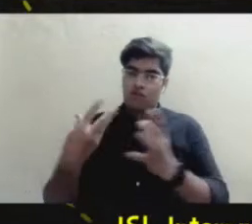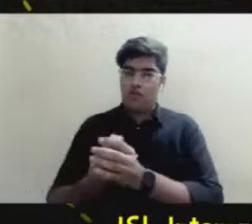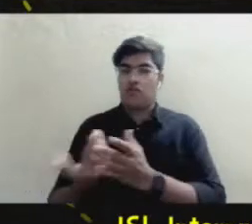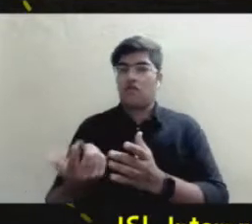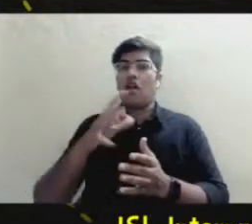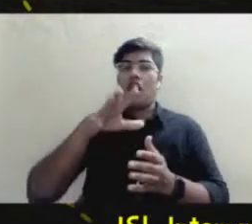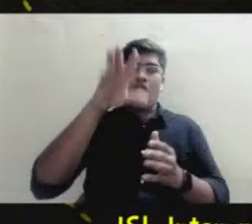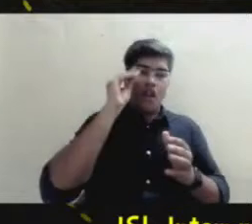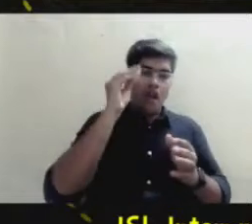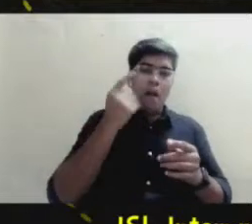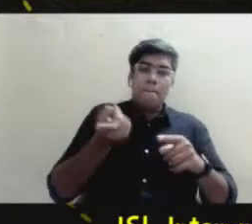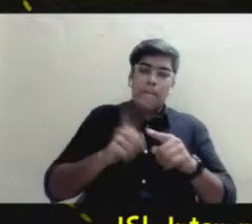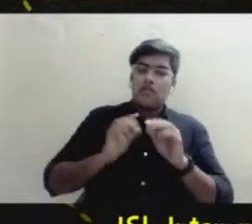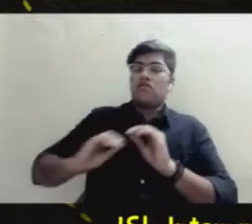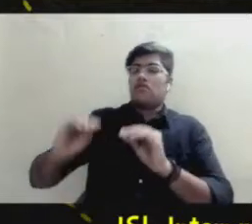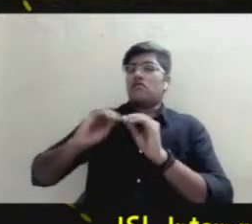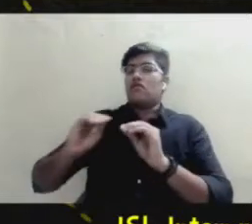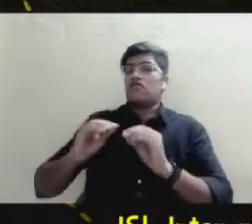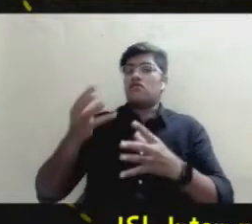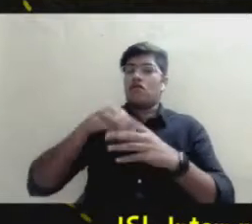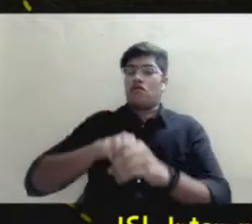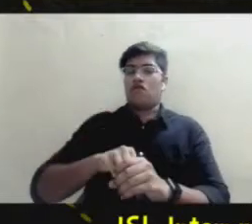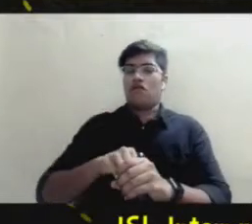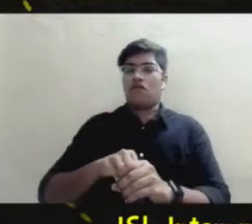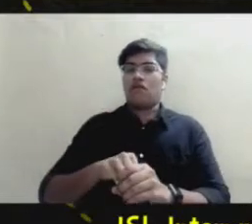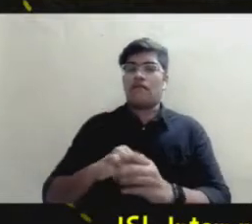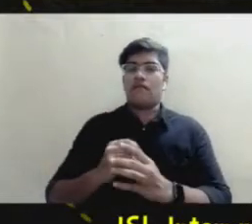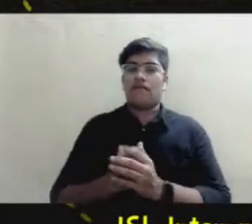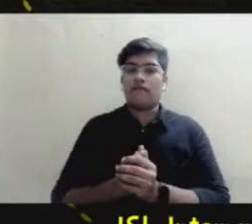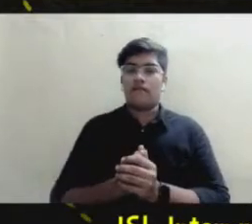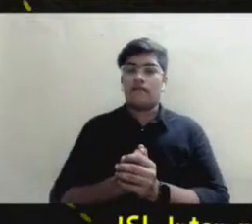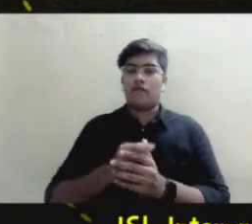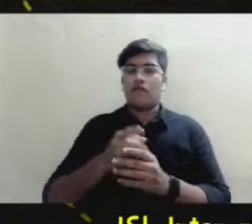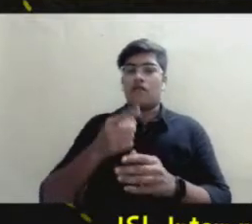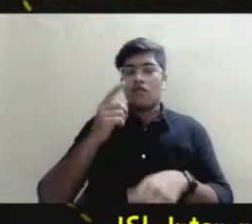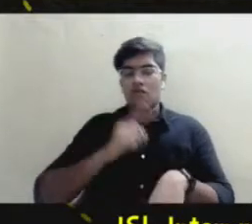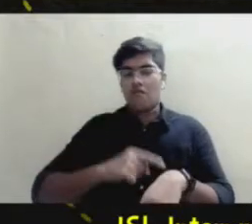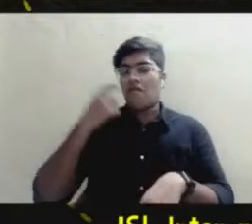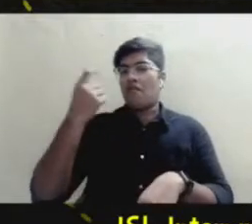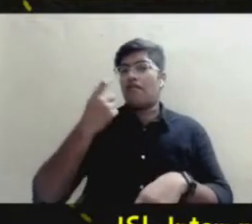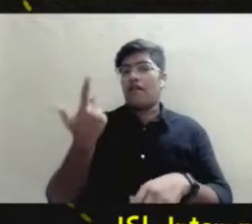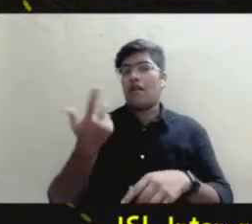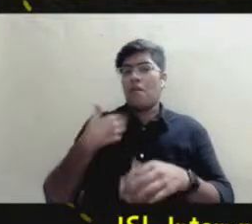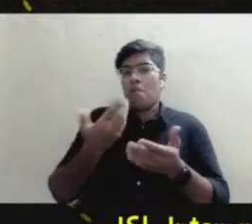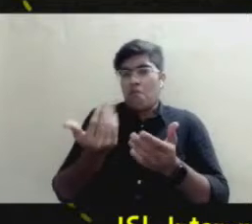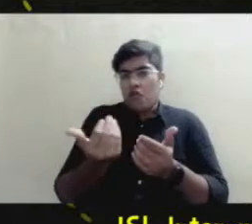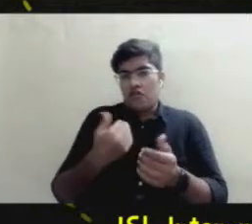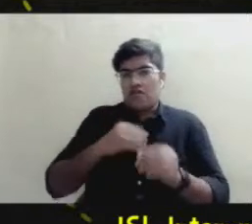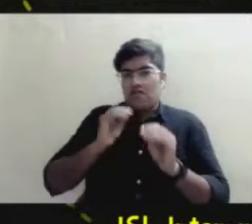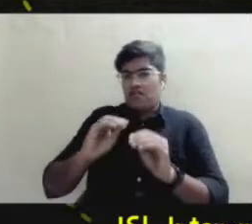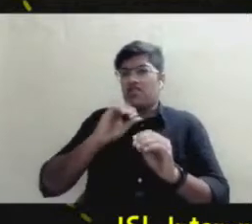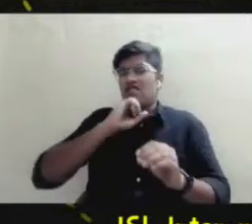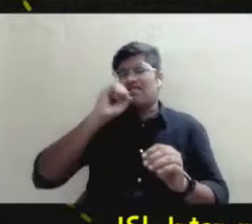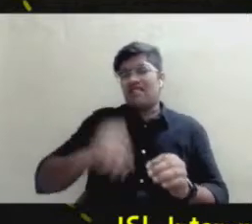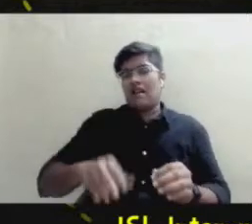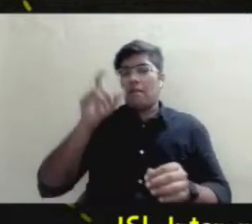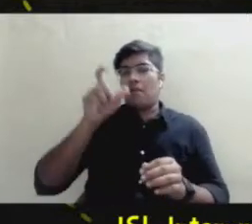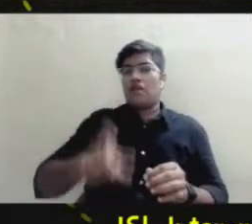as I teach. And I often wonder, is it possible for me to teach a young student